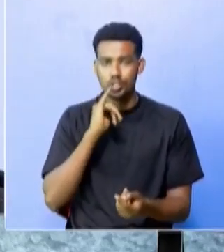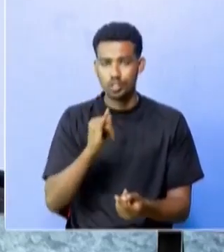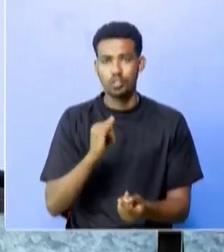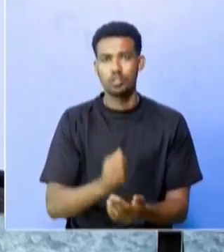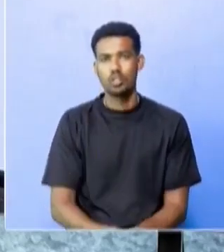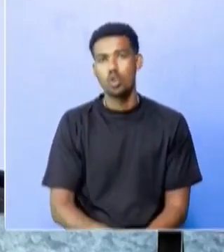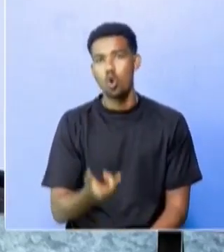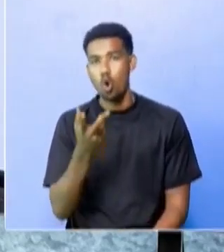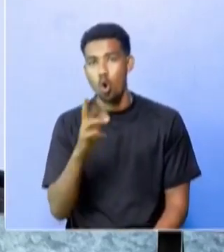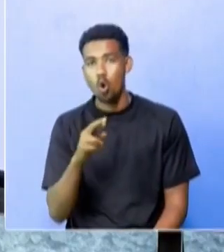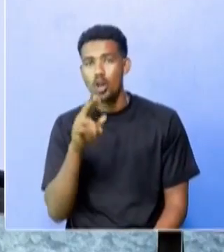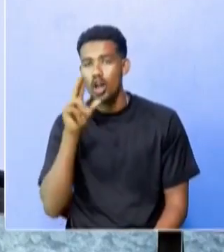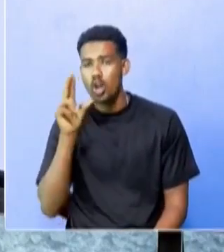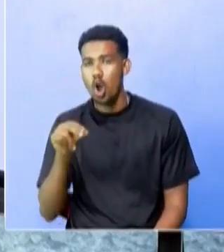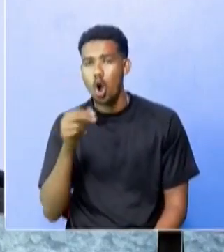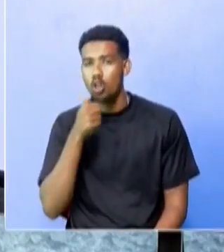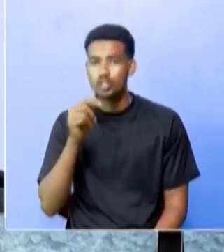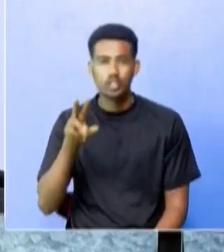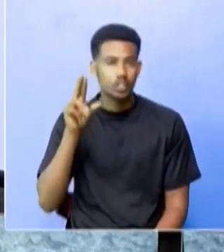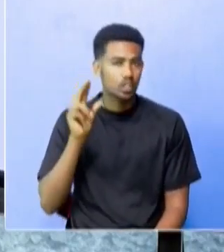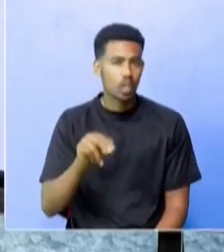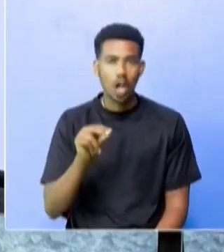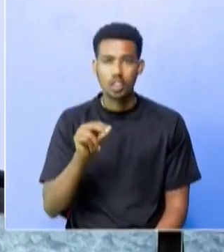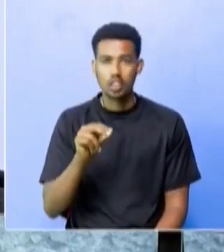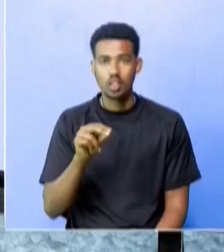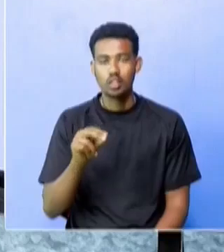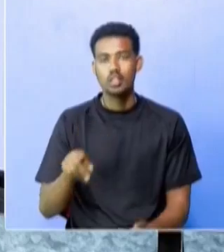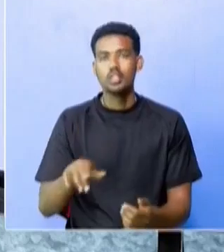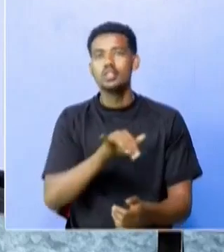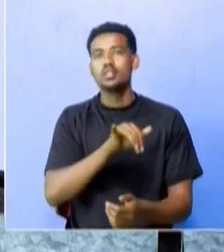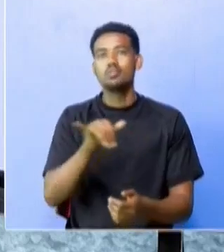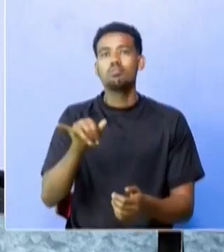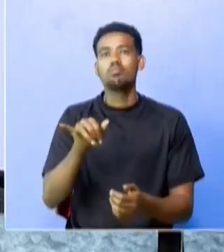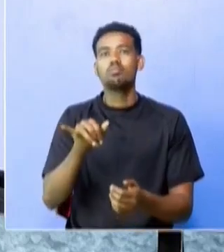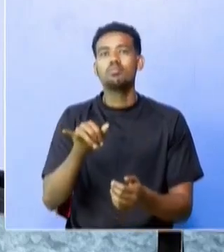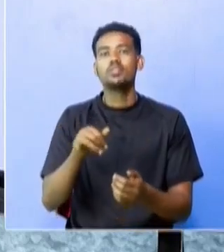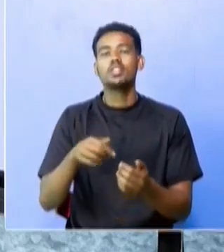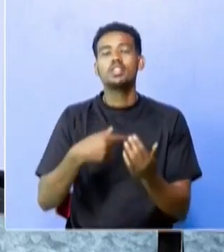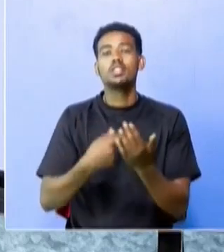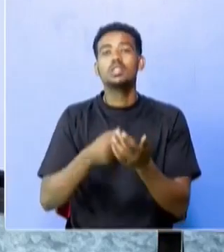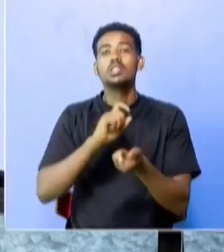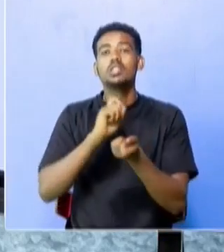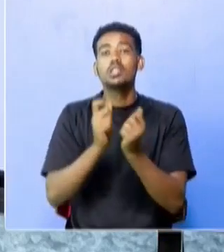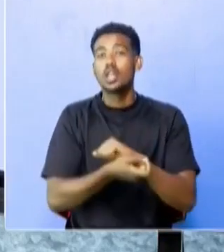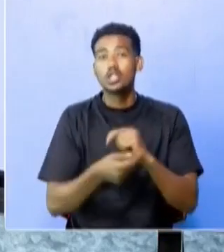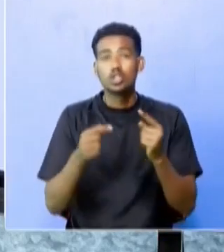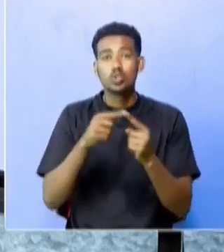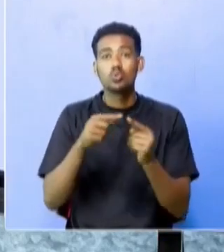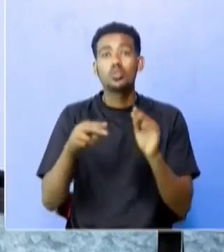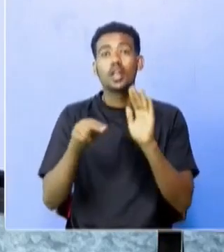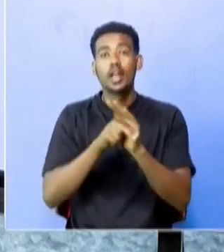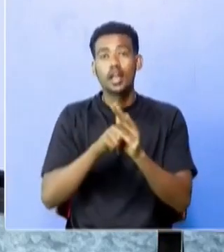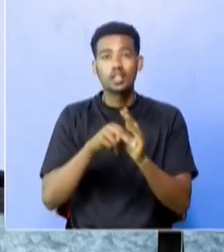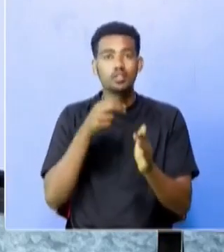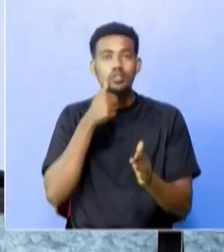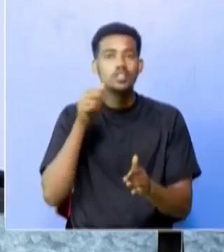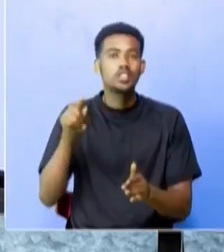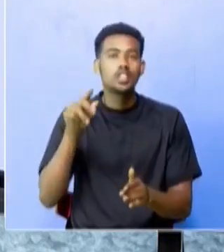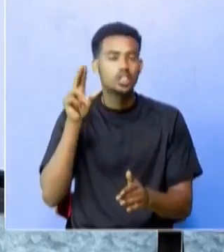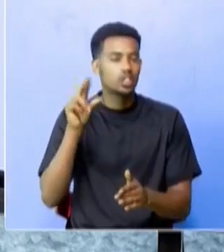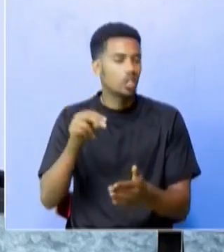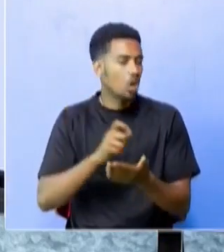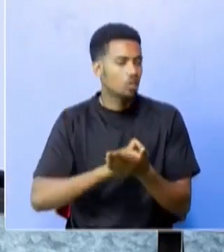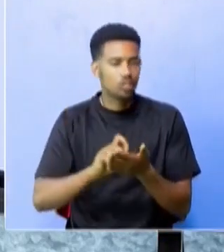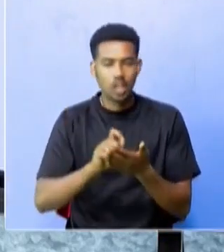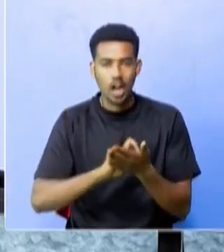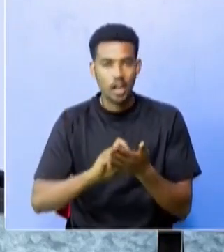And also, no, she's not. And also to make negative sentence, you can say, she's not